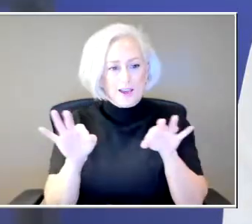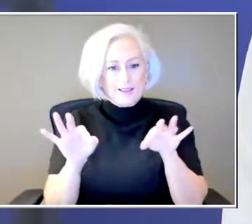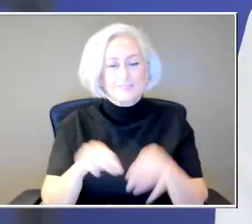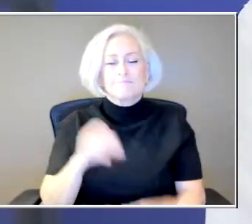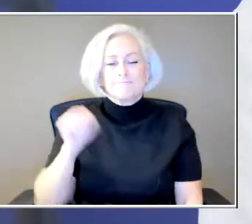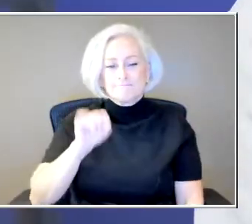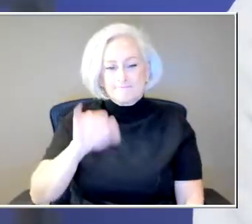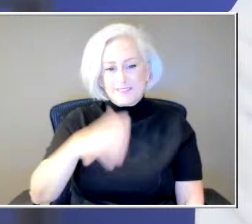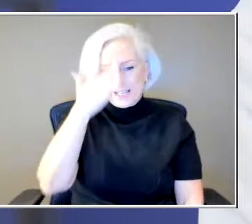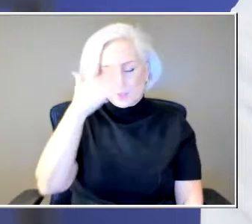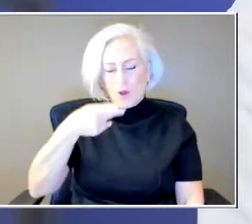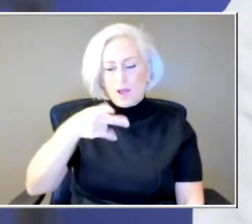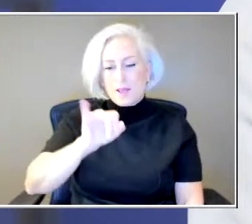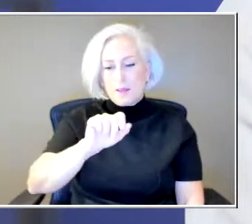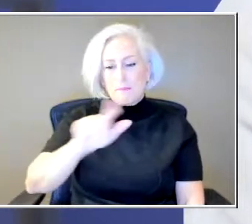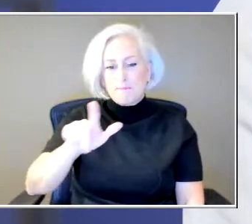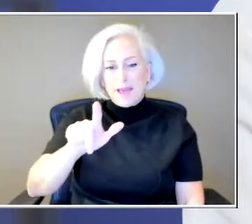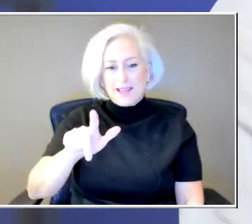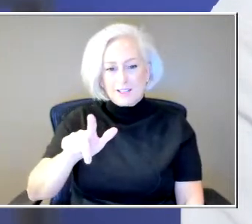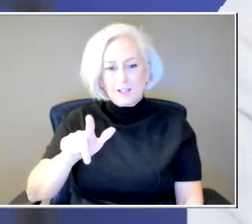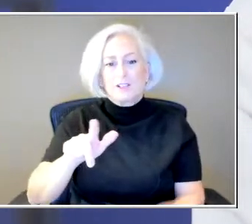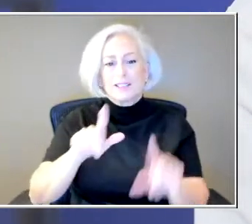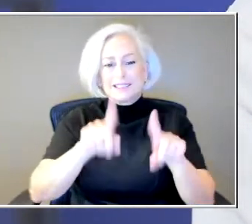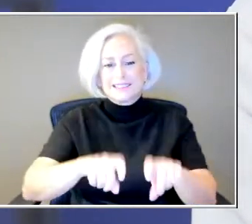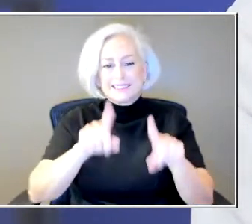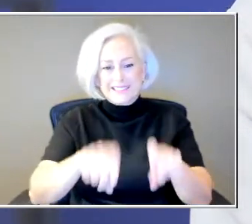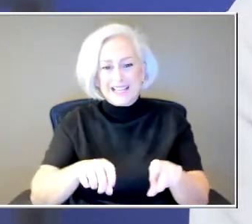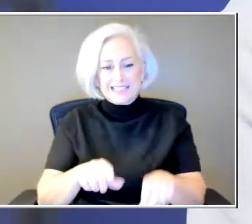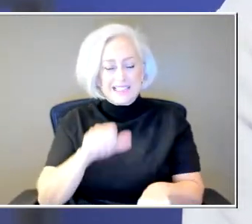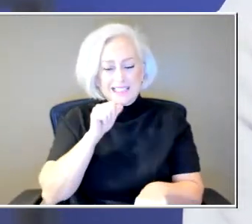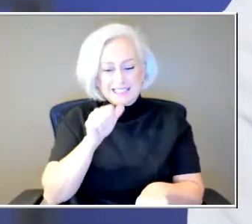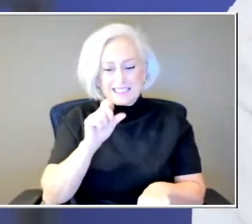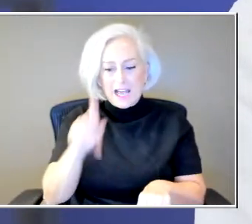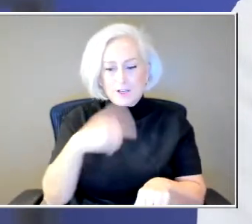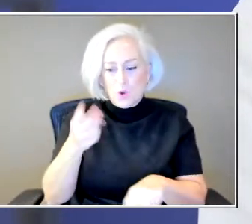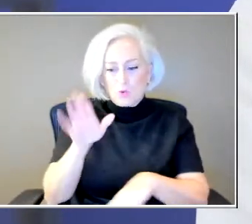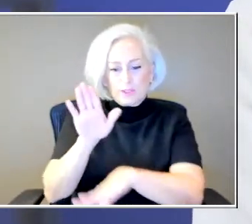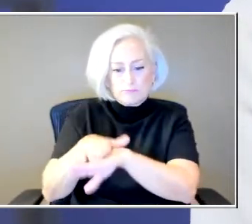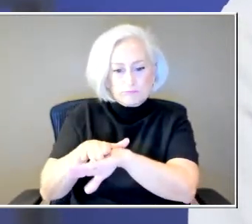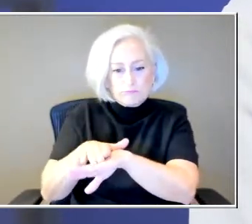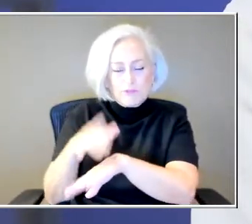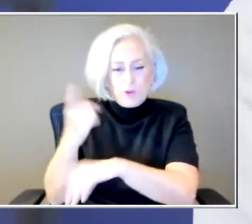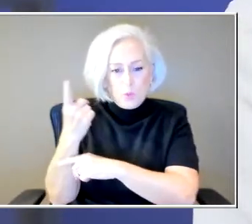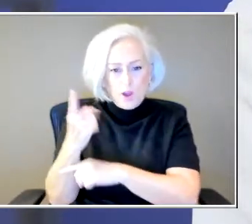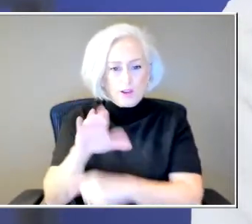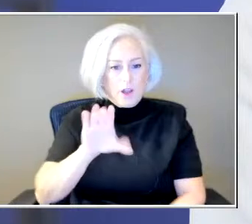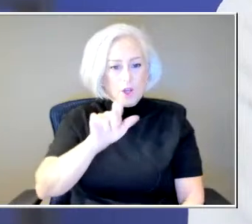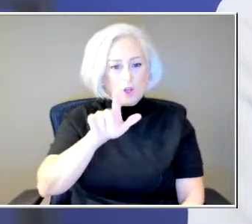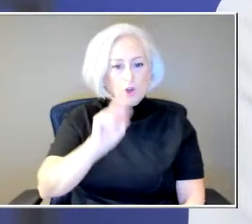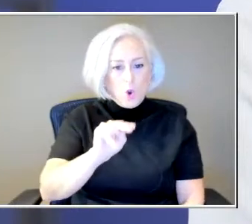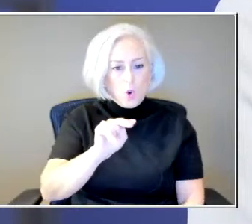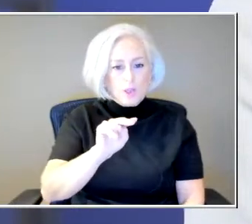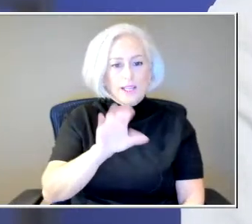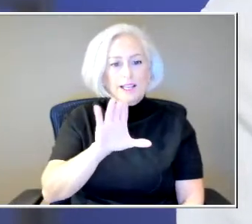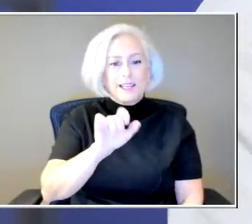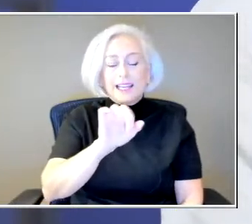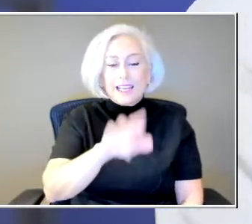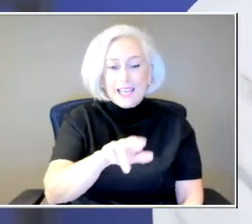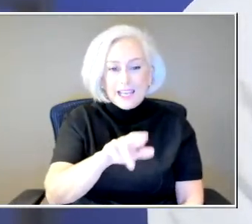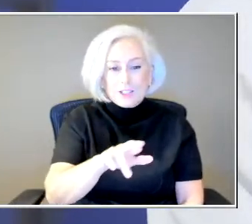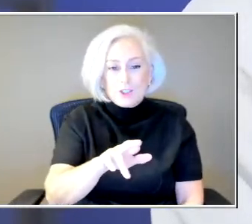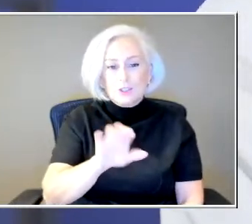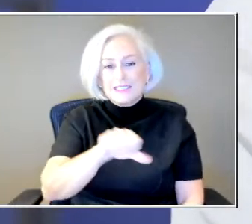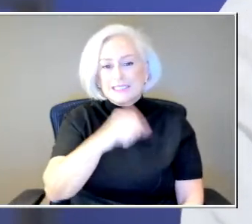because not everybody would flag based on just the family history alone. But yes, colon cancer, there are cancer syndromes which can affect colon